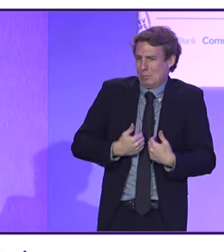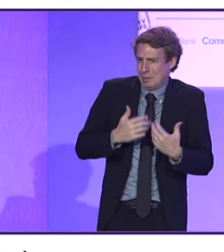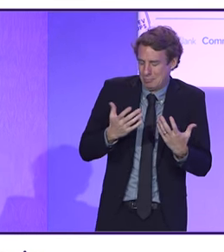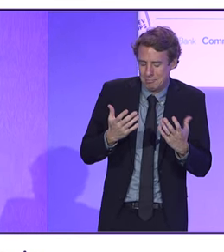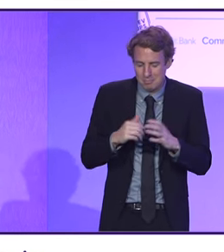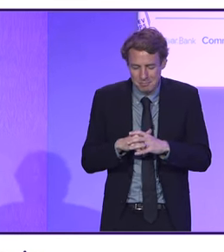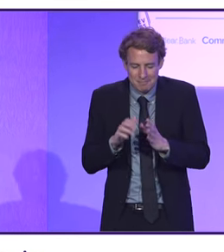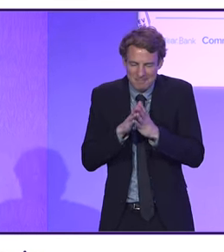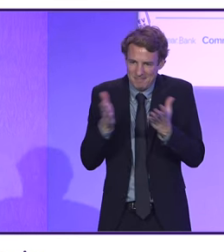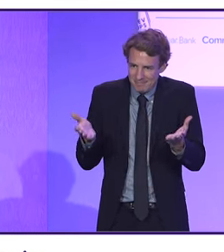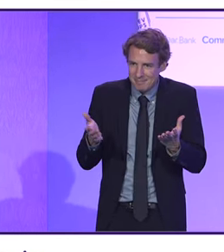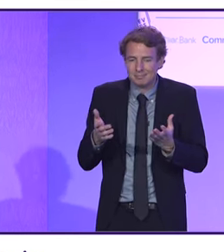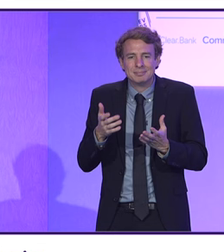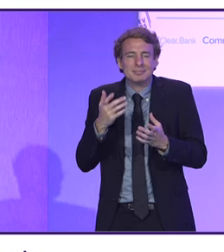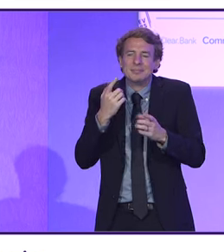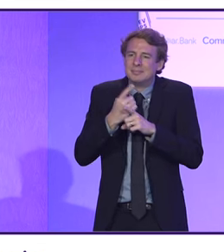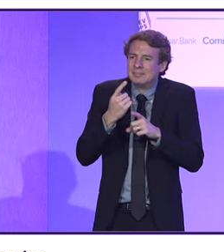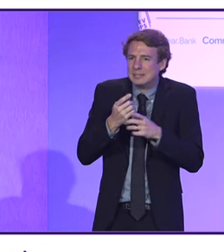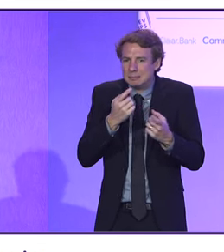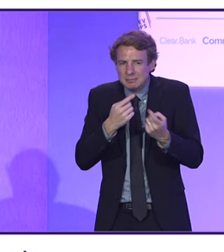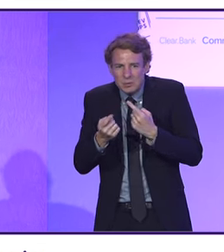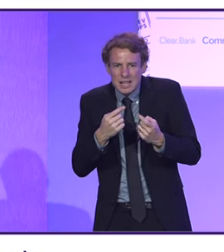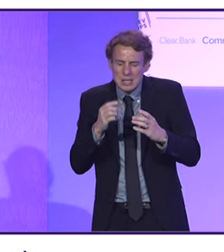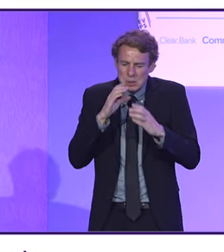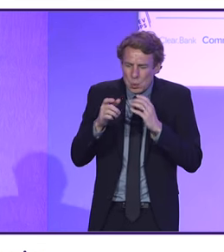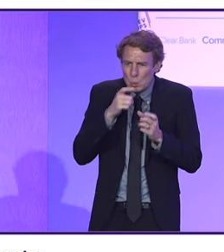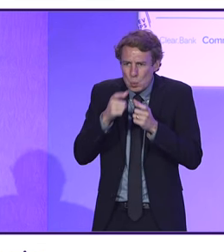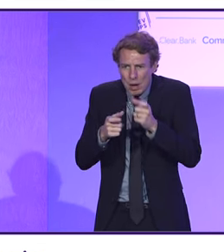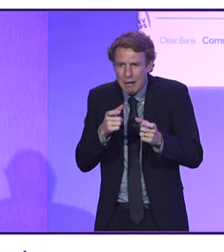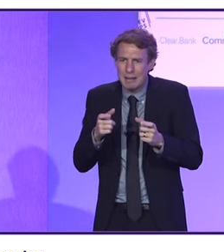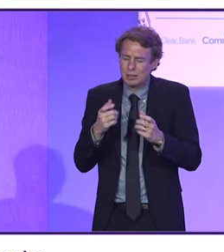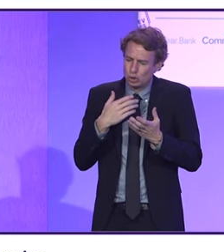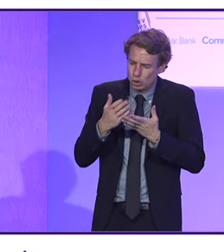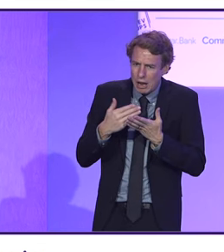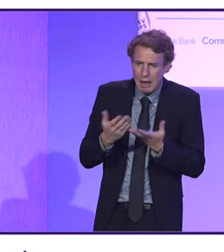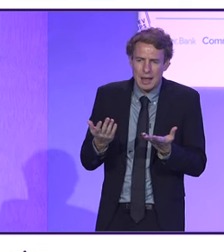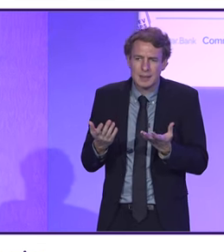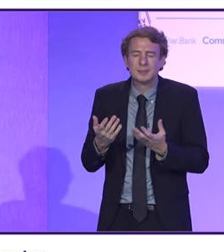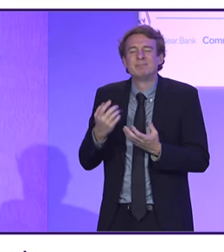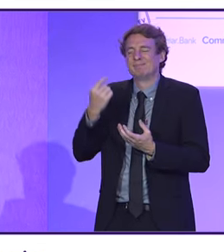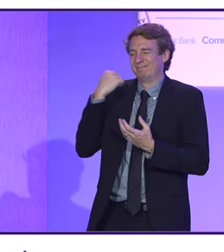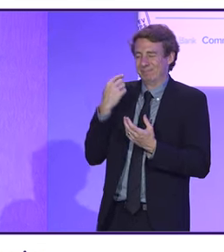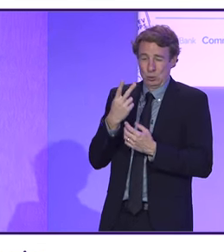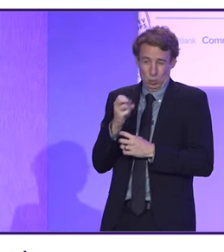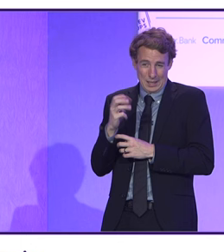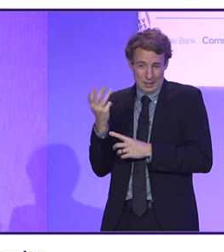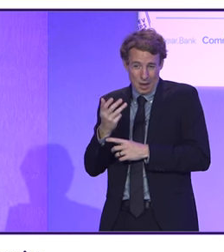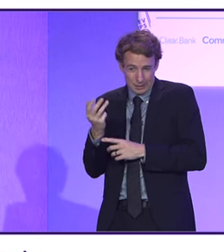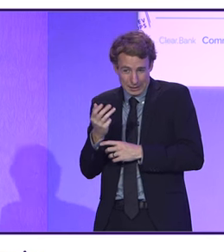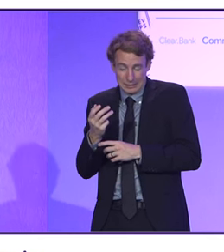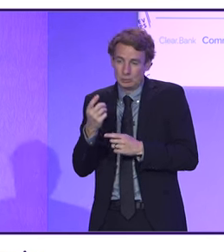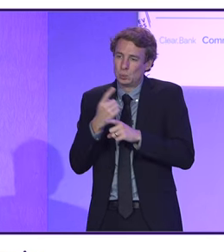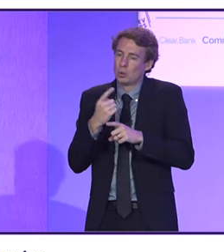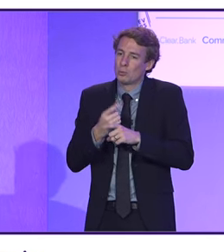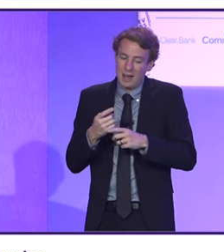words to it so we can share in this conversation. And this book came out in 2019, and it shared three different interaction modes: